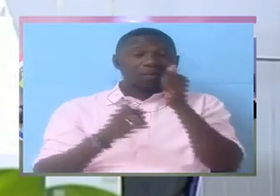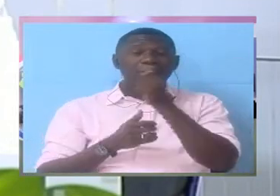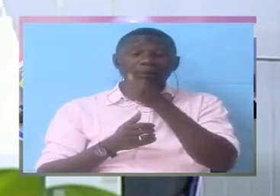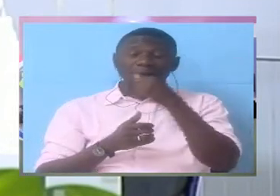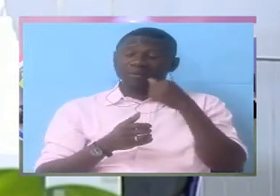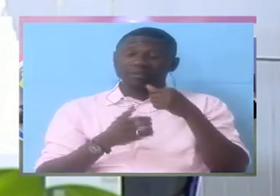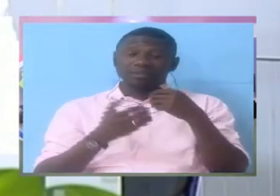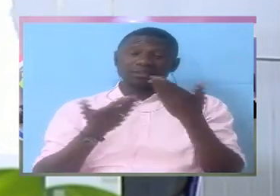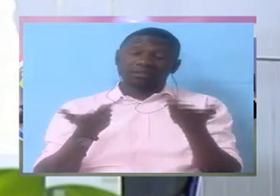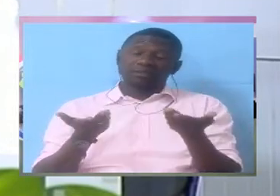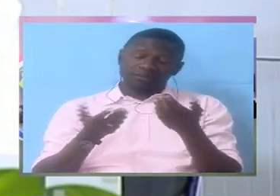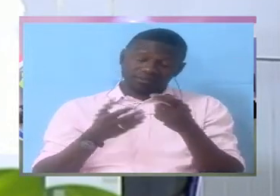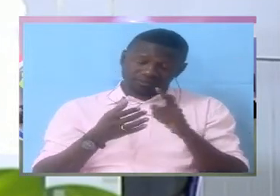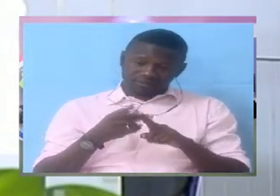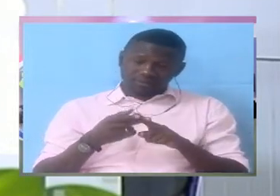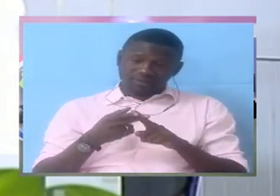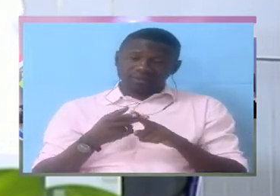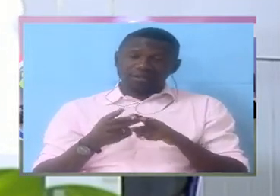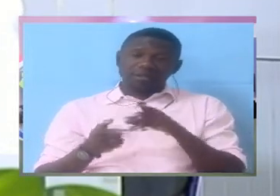they